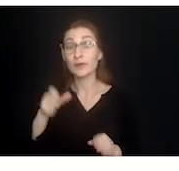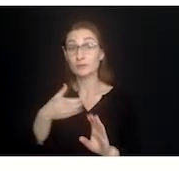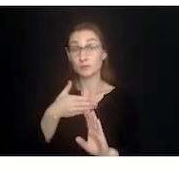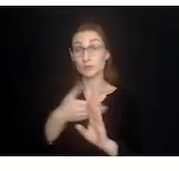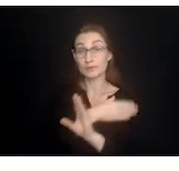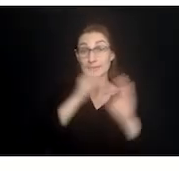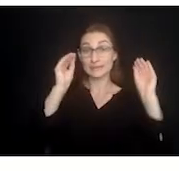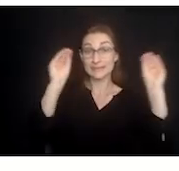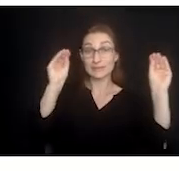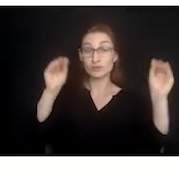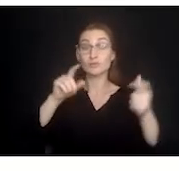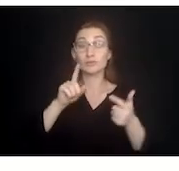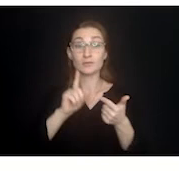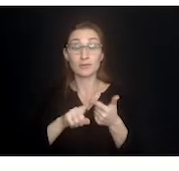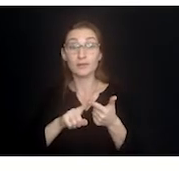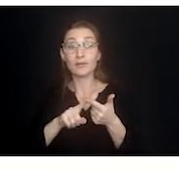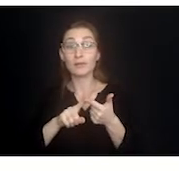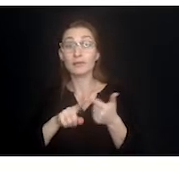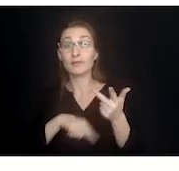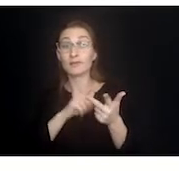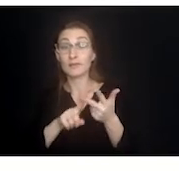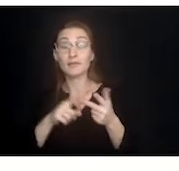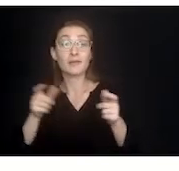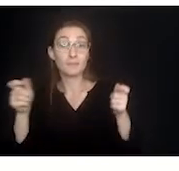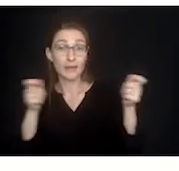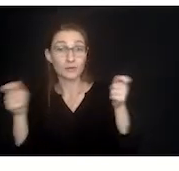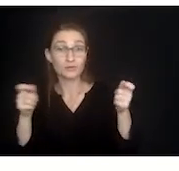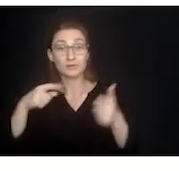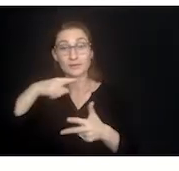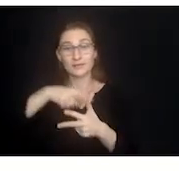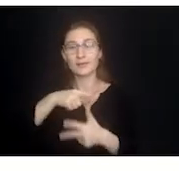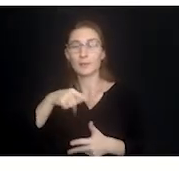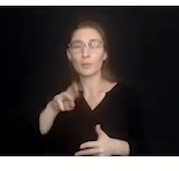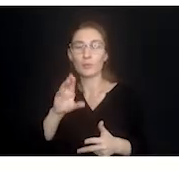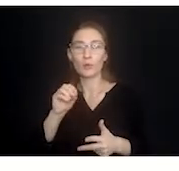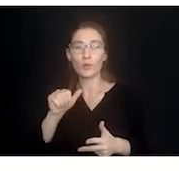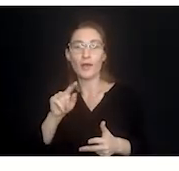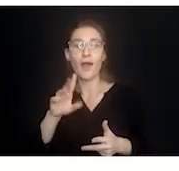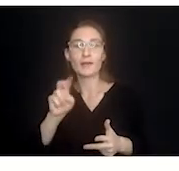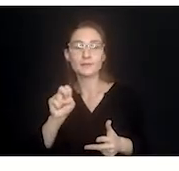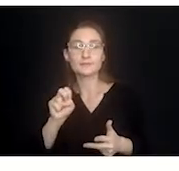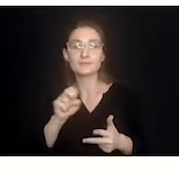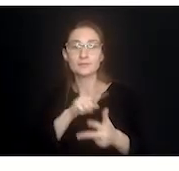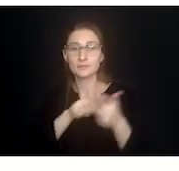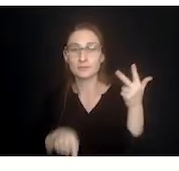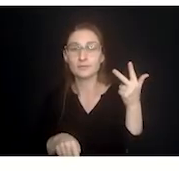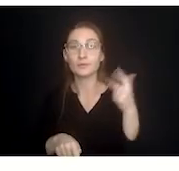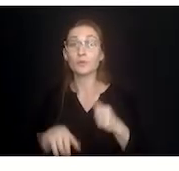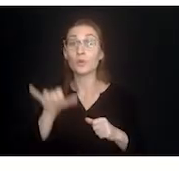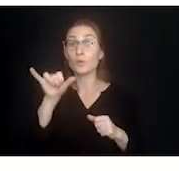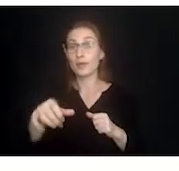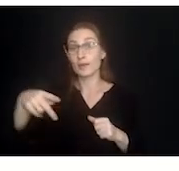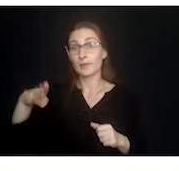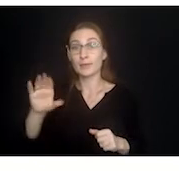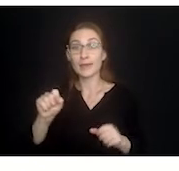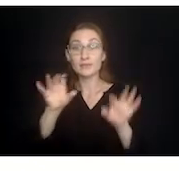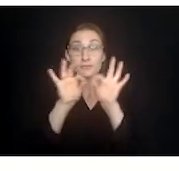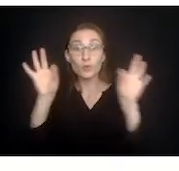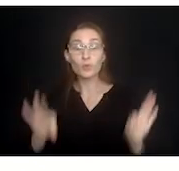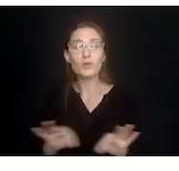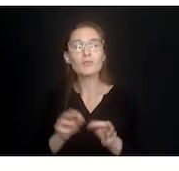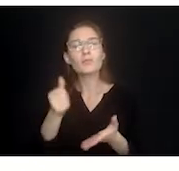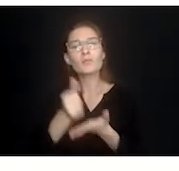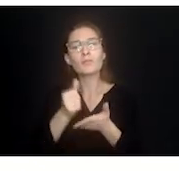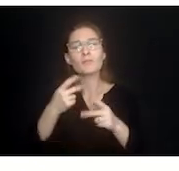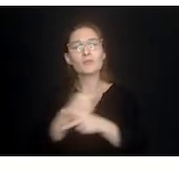of the process. It's being proactive, teaching, and then managing the PBS plan. So the data helps us to brainstorm and